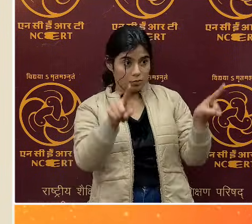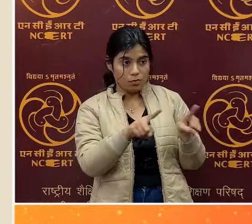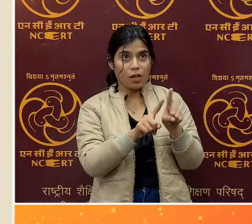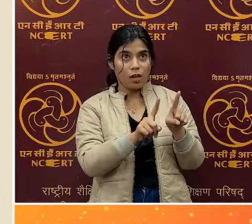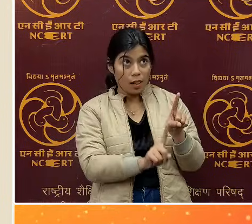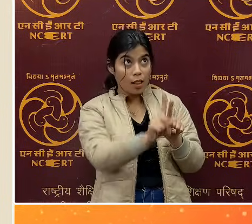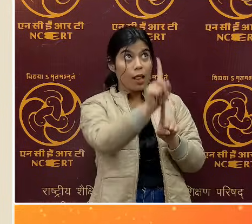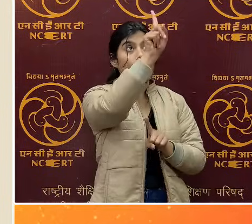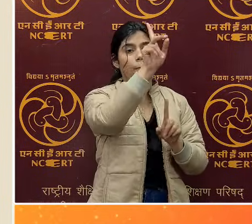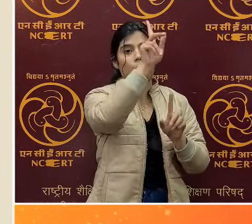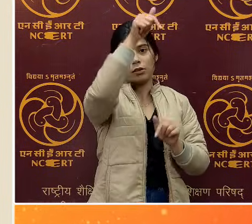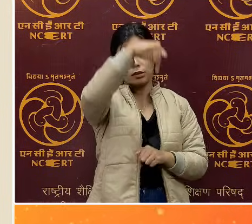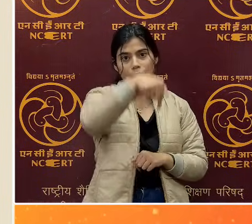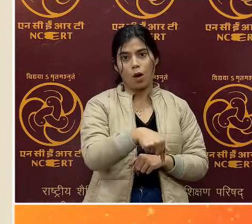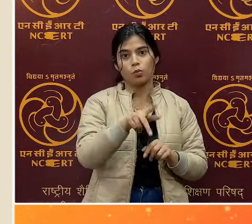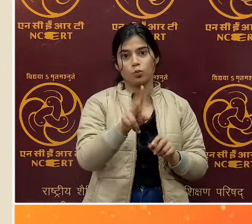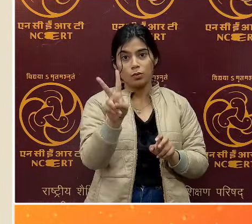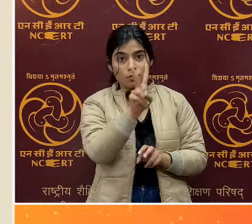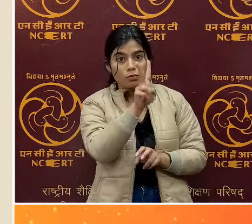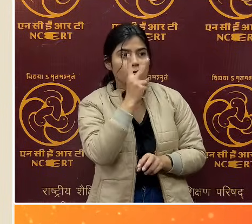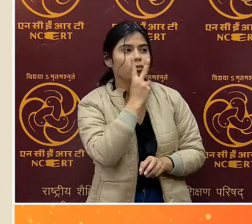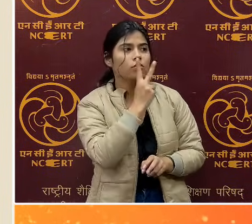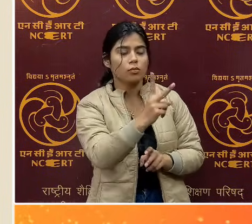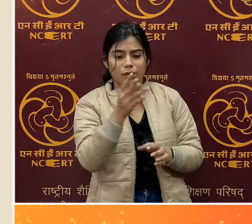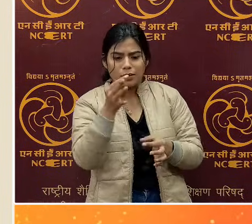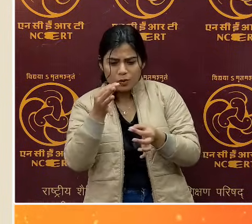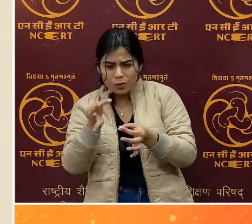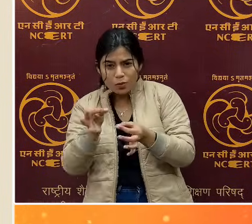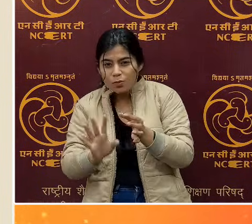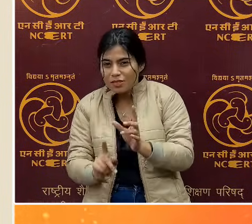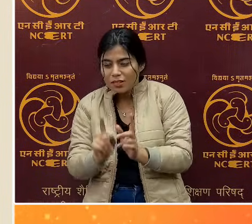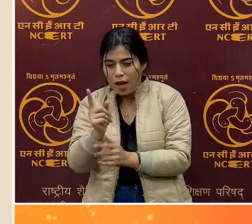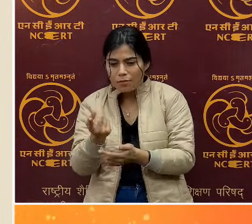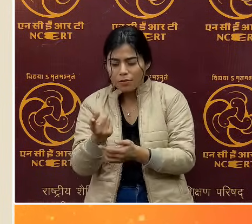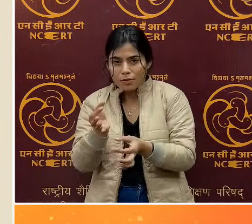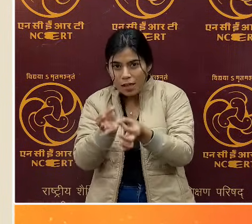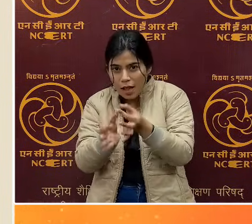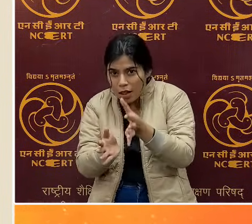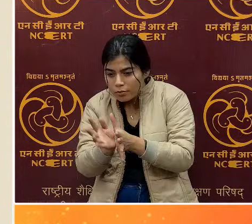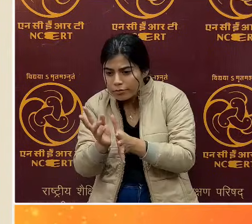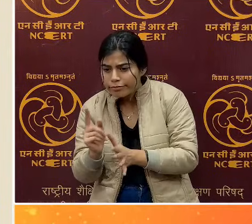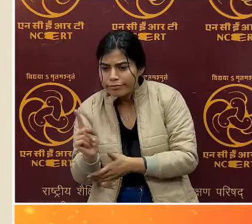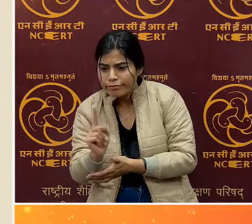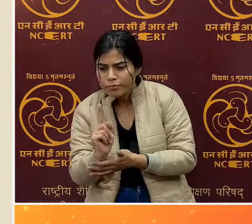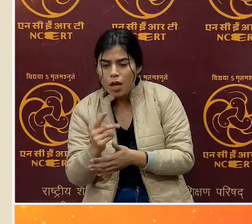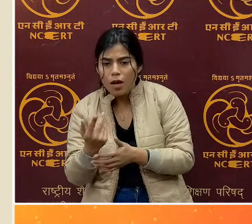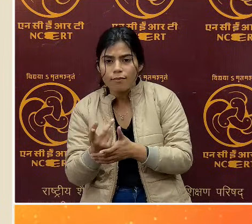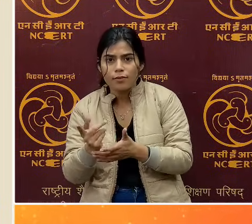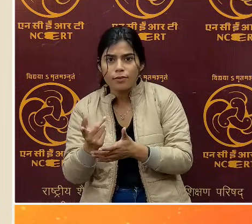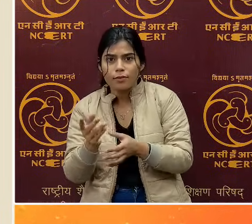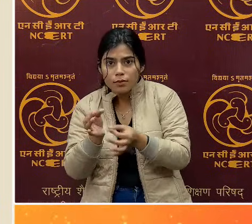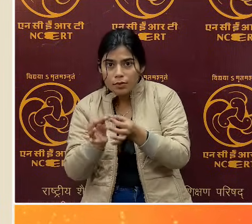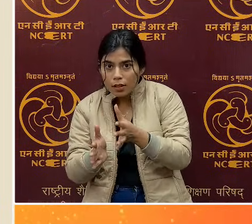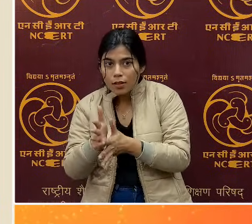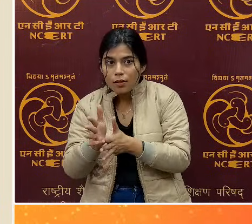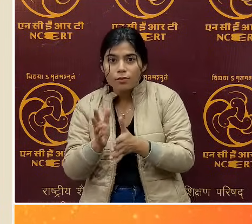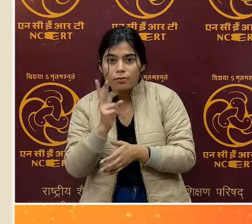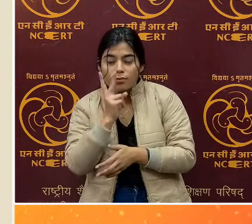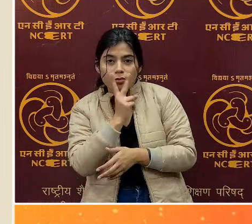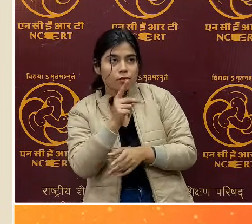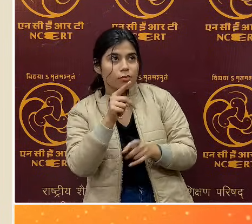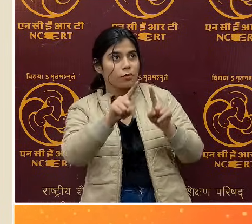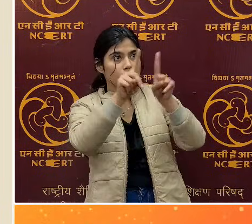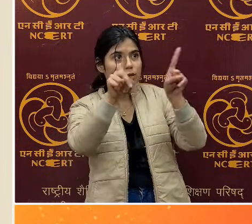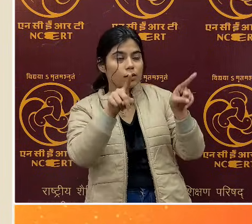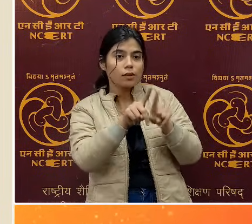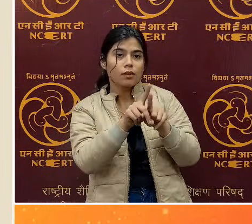upside down. Yes. You see the candle flame, right? The pointed part is upwards, We and can you see only